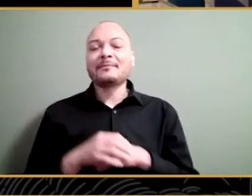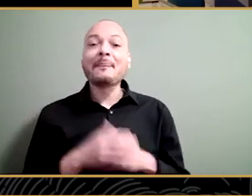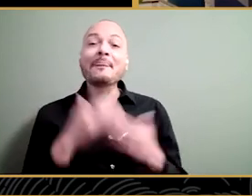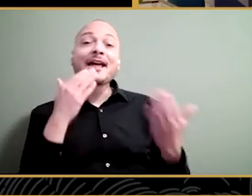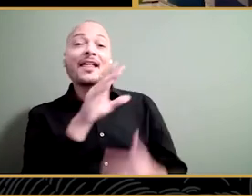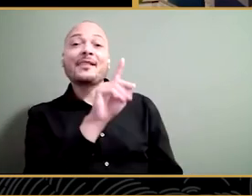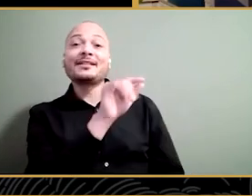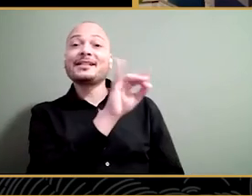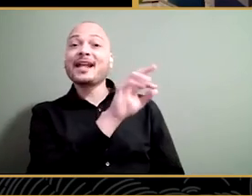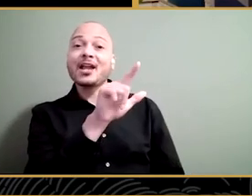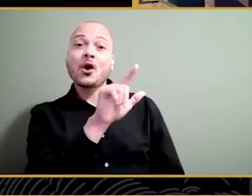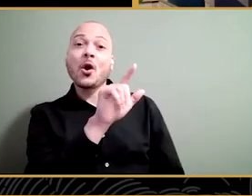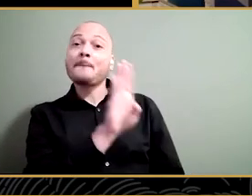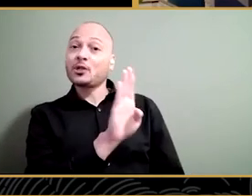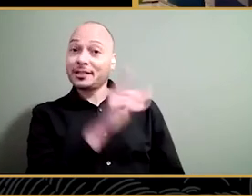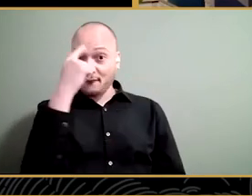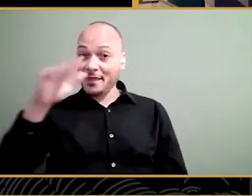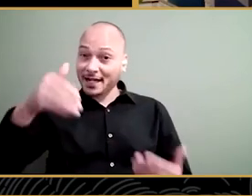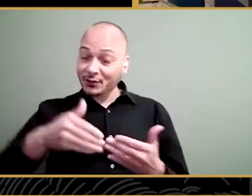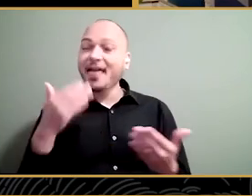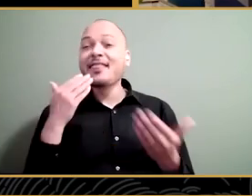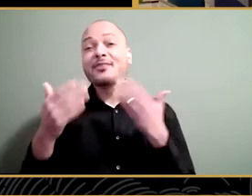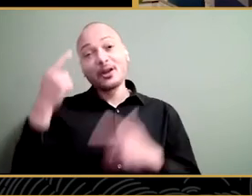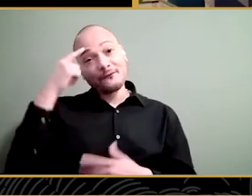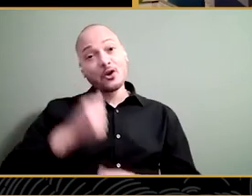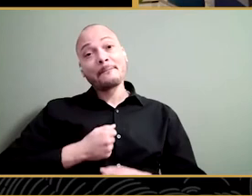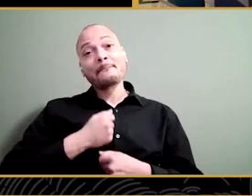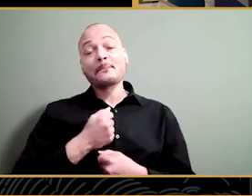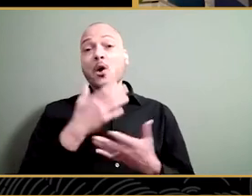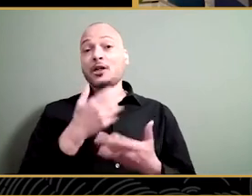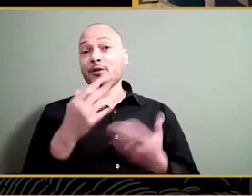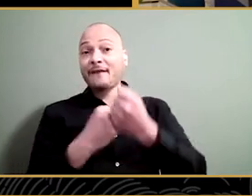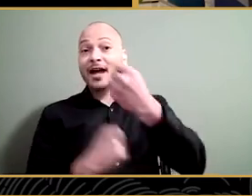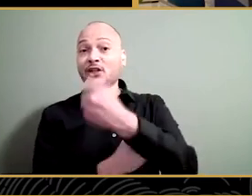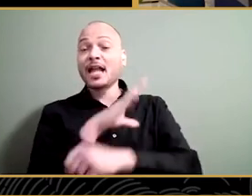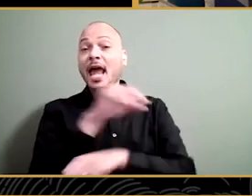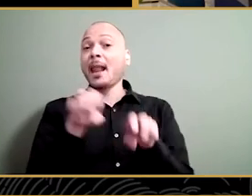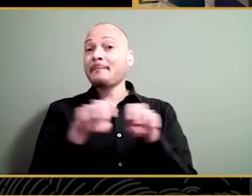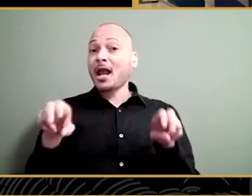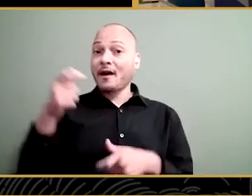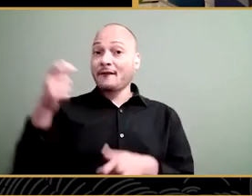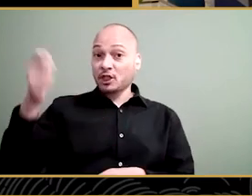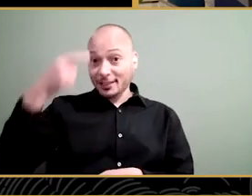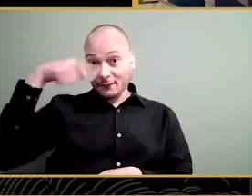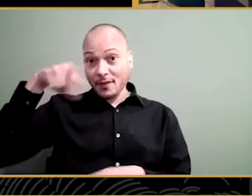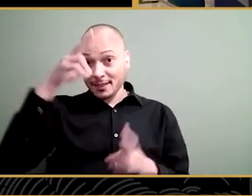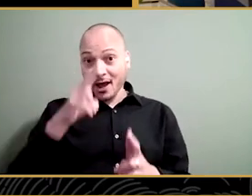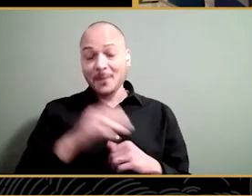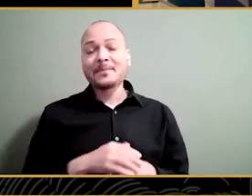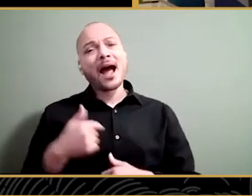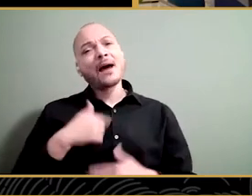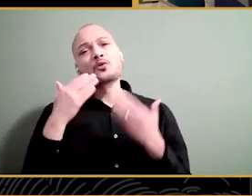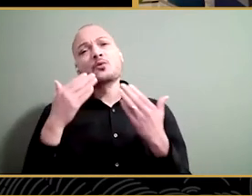Thank you, Daniel Borczewski, for that introduction And thank you to the Poetry Foundation and its panel of judges for this honor